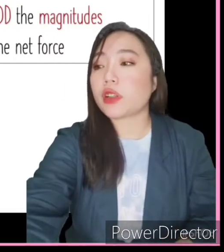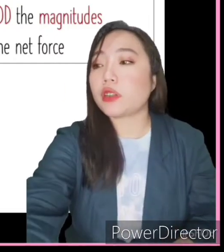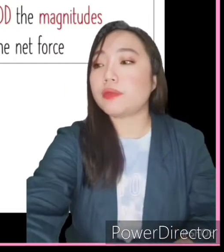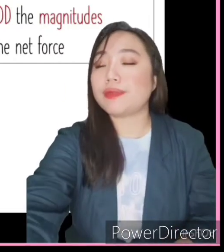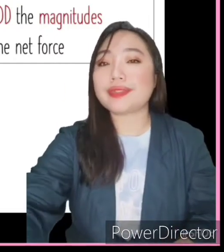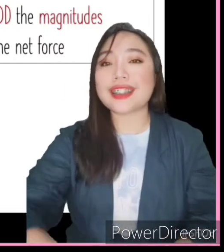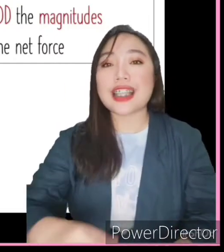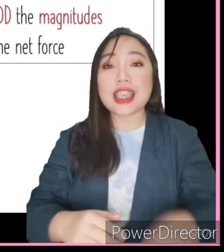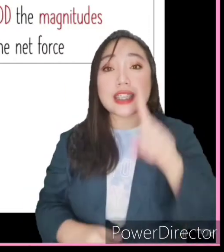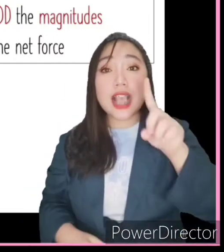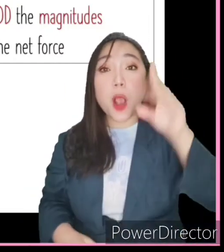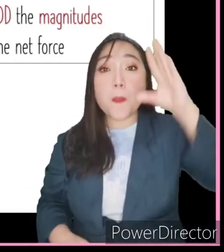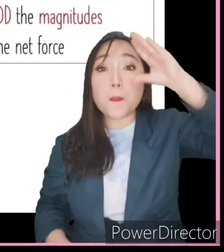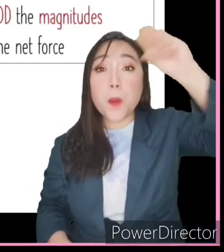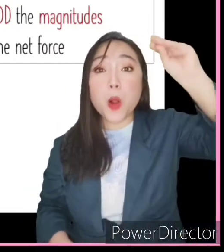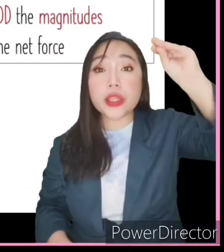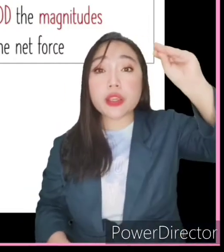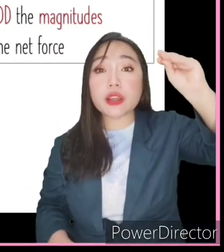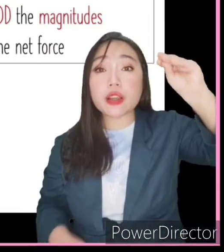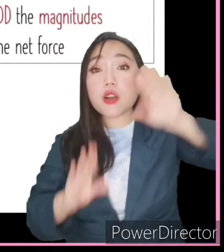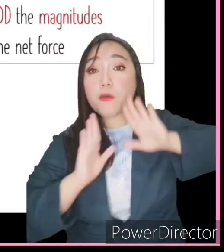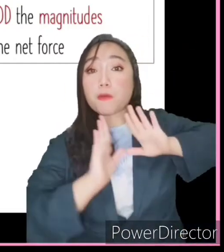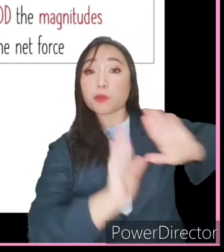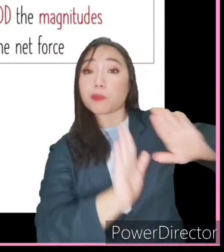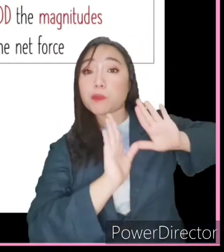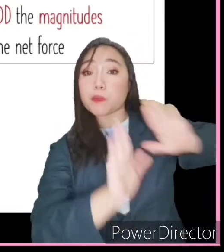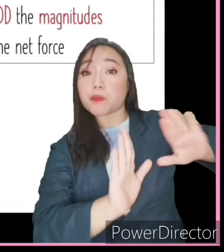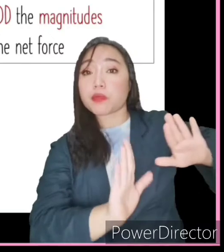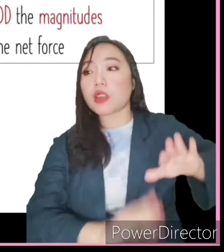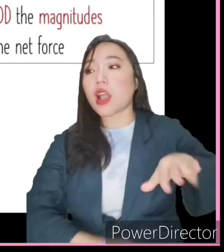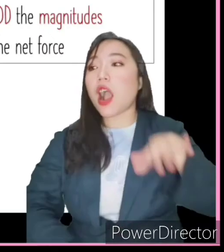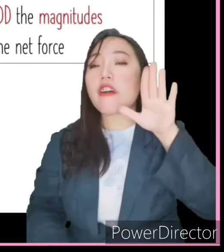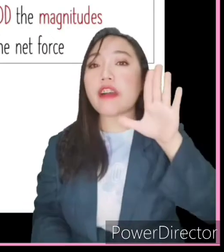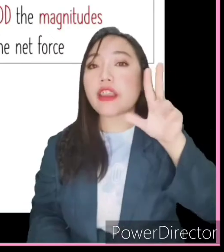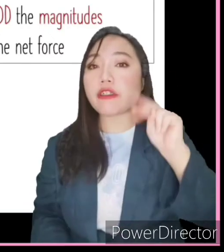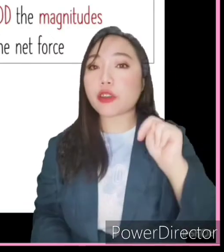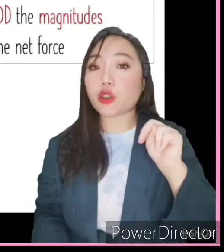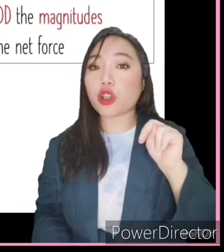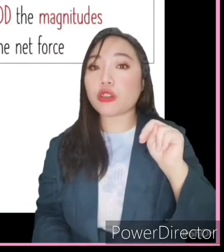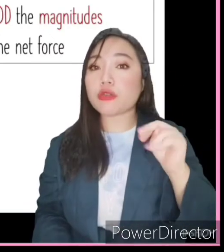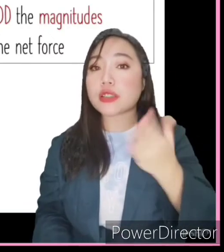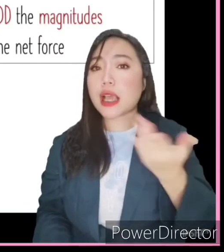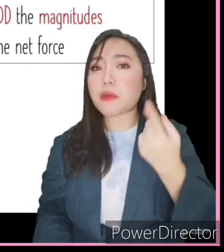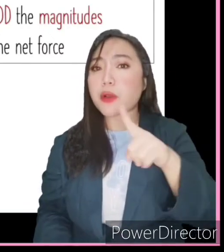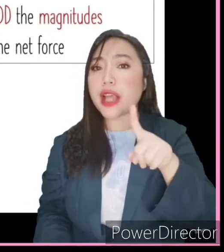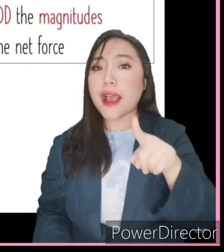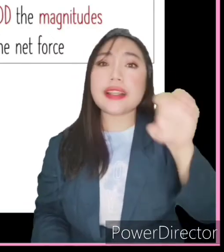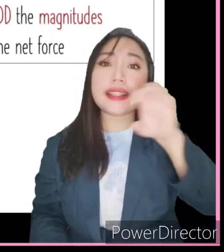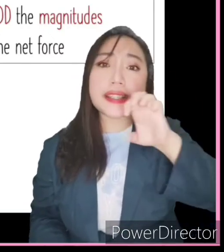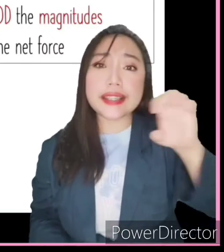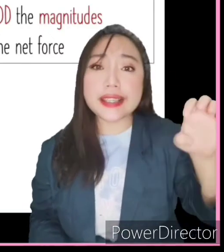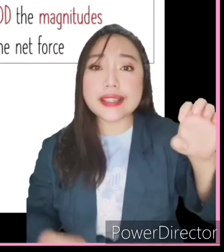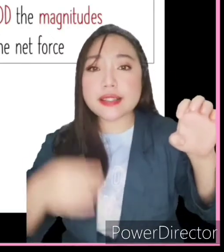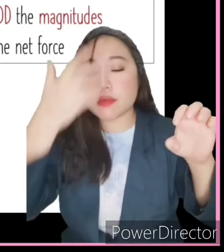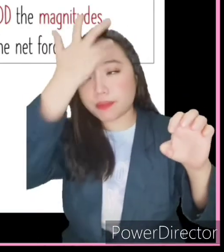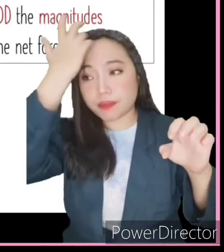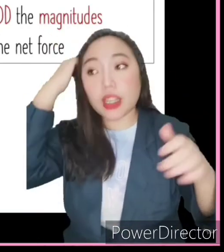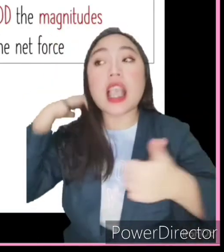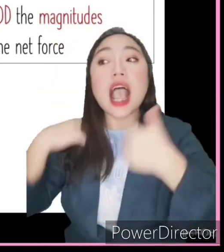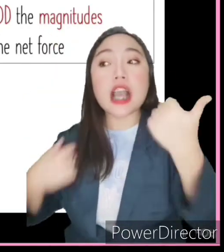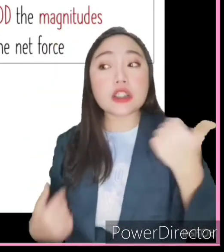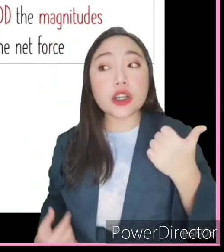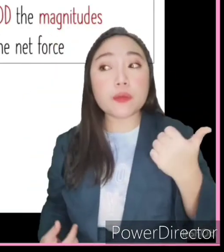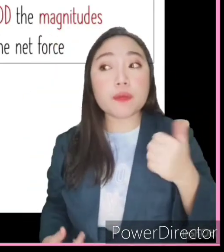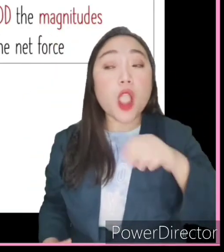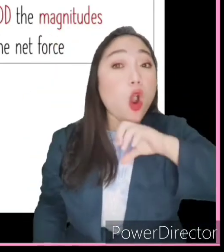Take a look at this example. You would see a boy pushing the ball who is exerting 5 newton